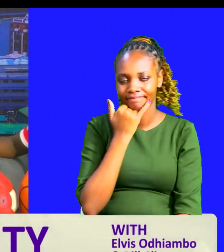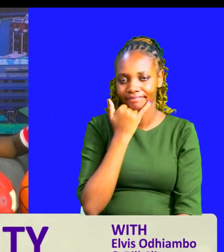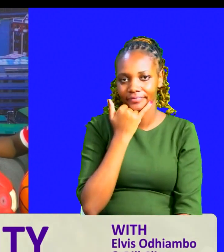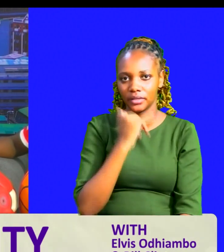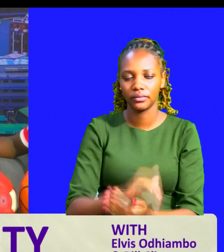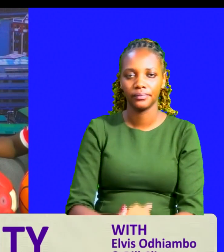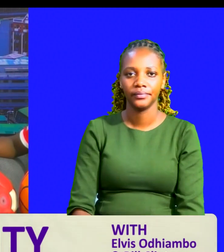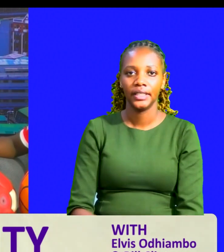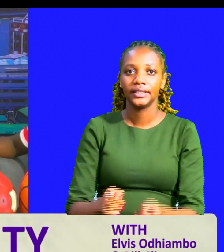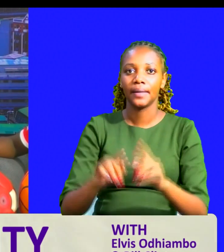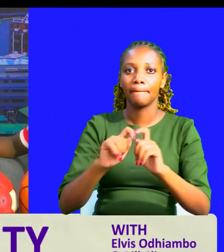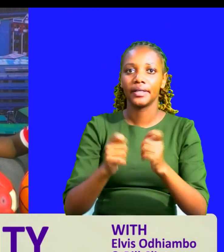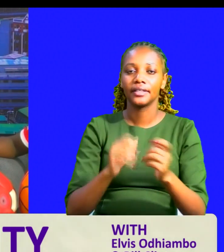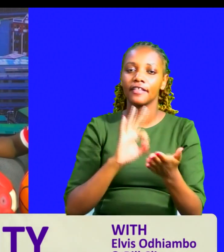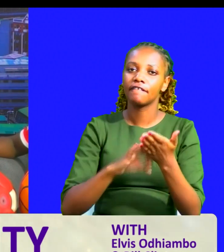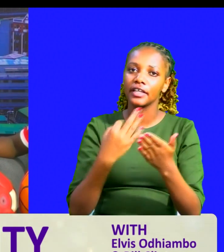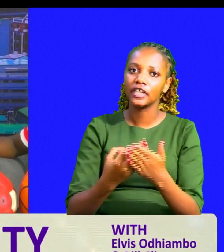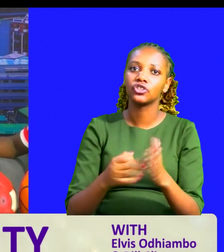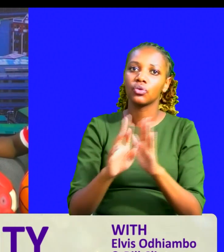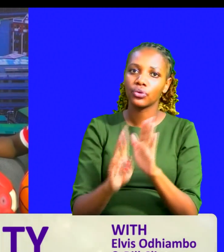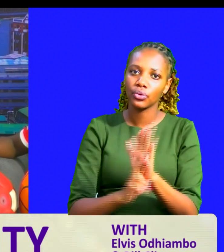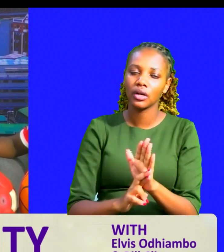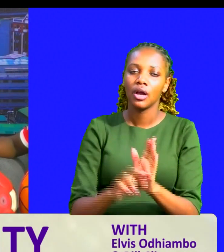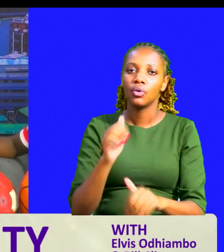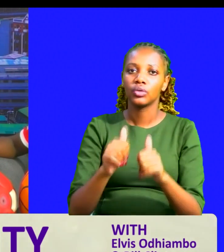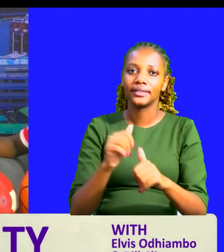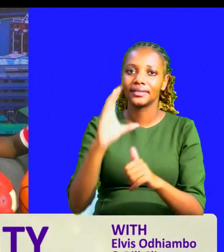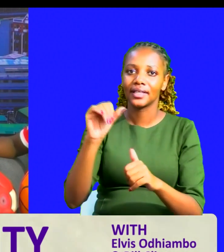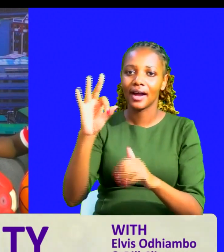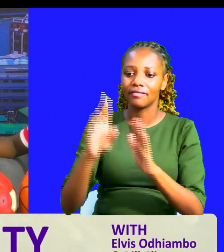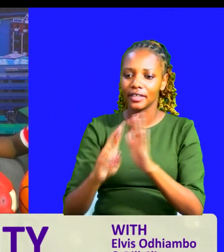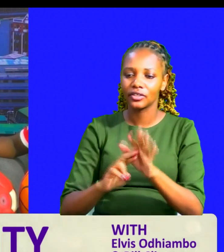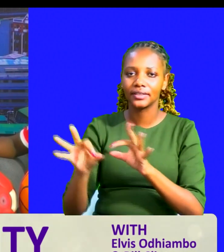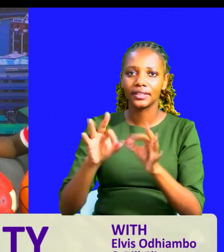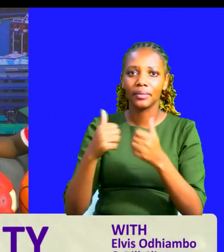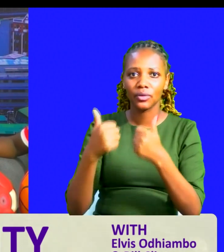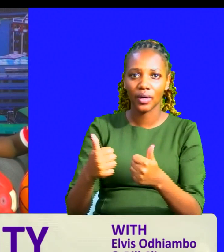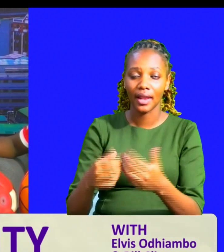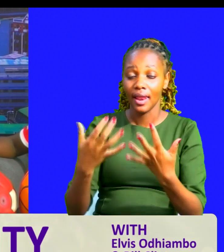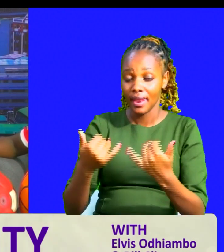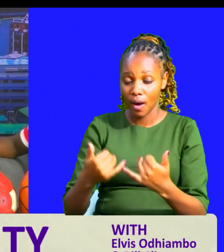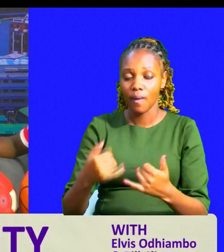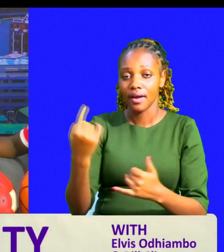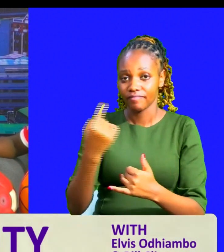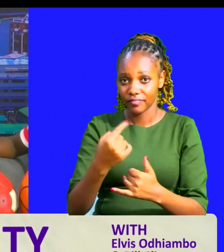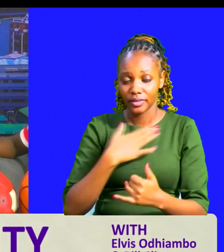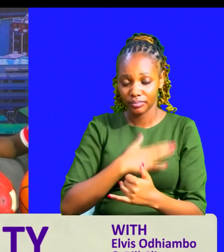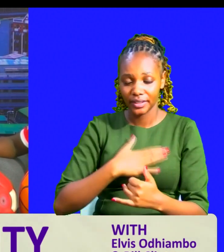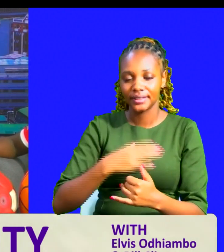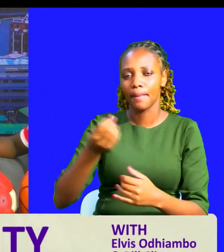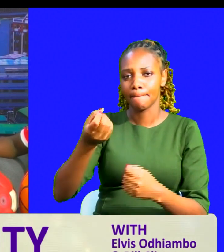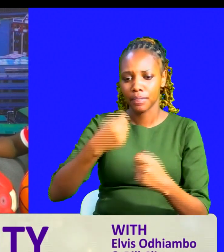that are being stipulated really well under CAF regulations. But then again, ladies and gentlemen, send us your opinion on that. We are eager